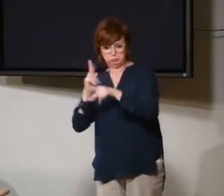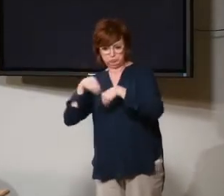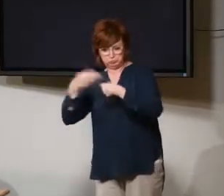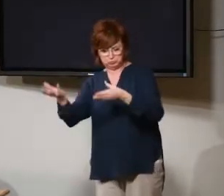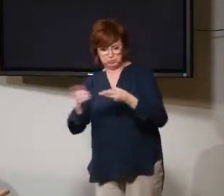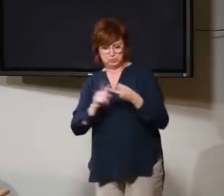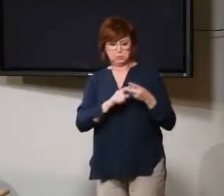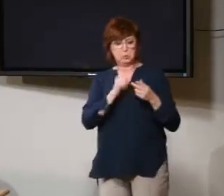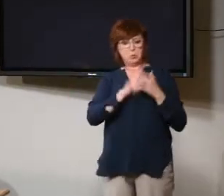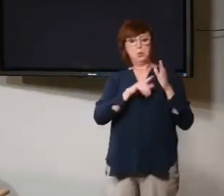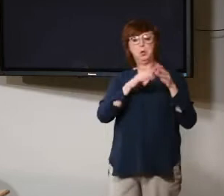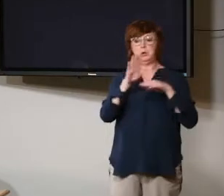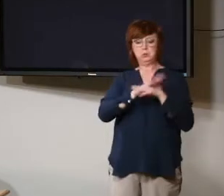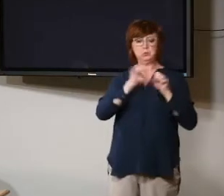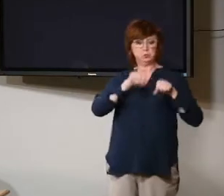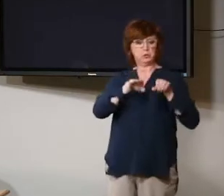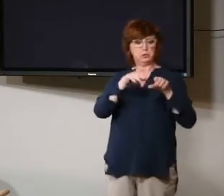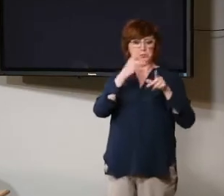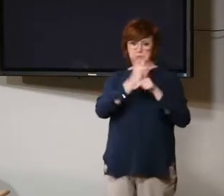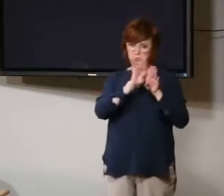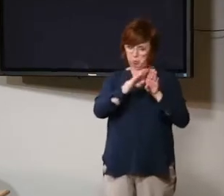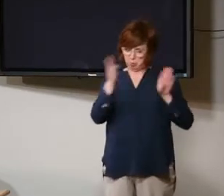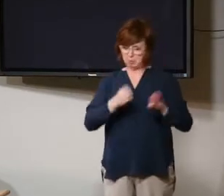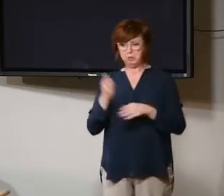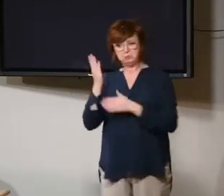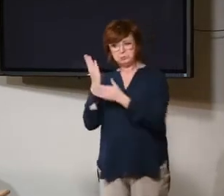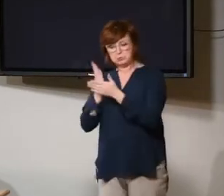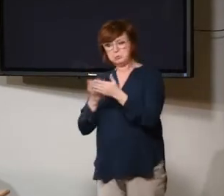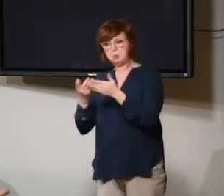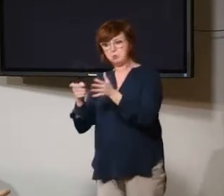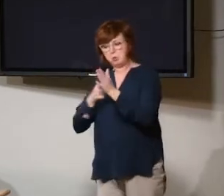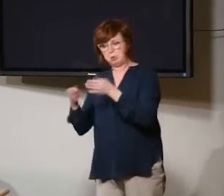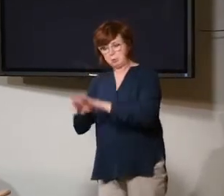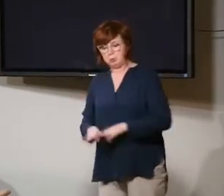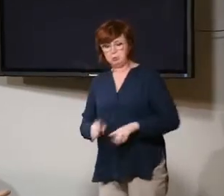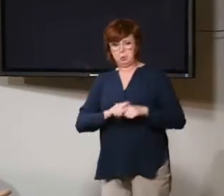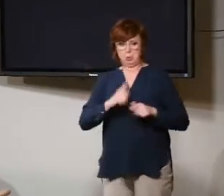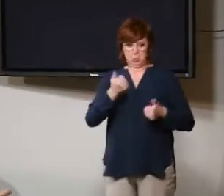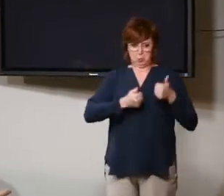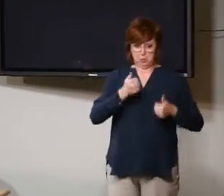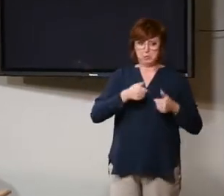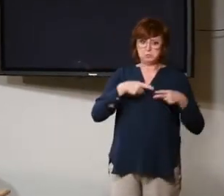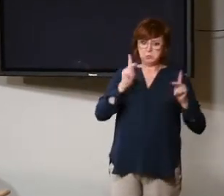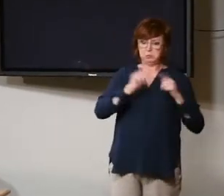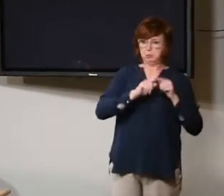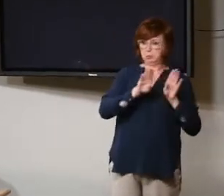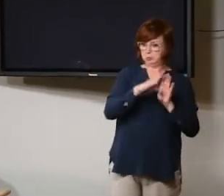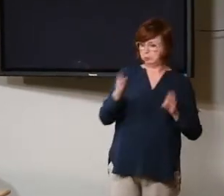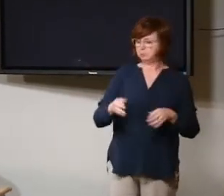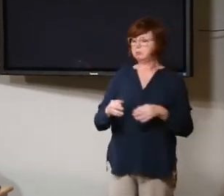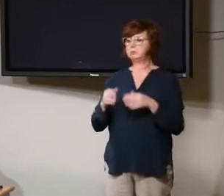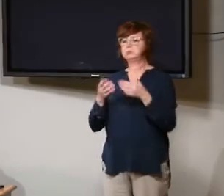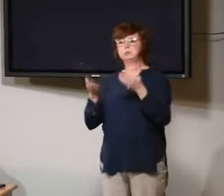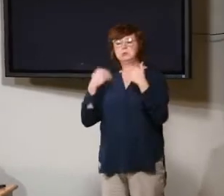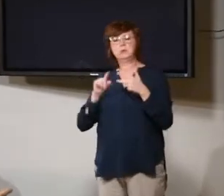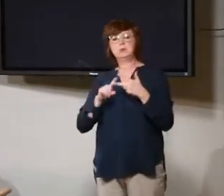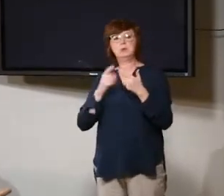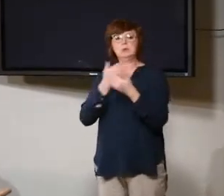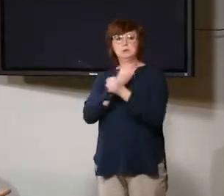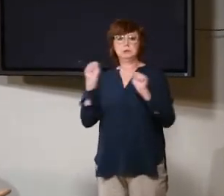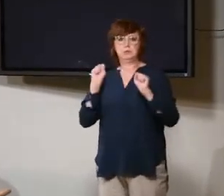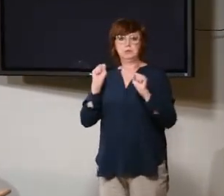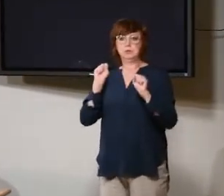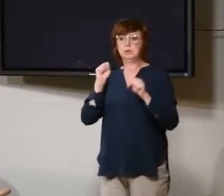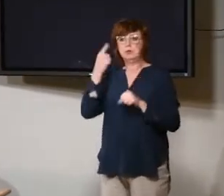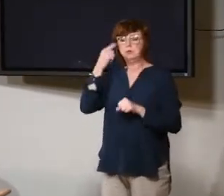Saskatchewan, while of course ensuring safe social distancing practices for employees as well as for their